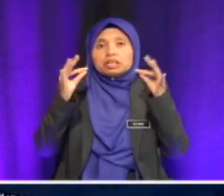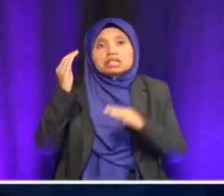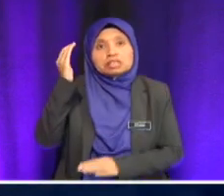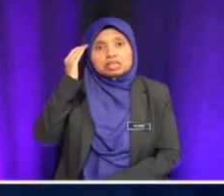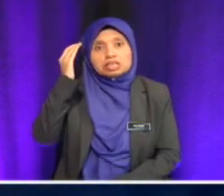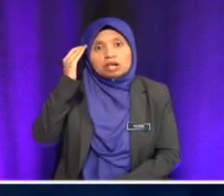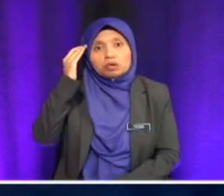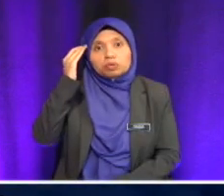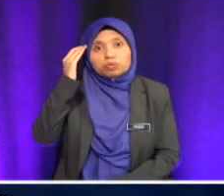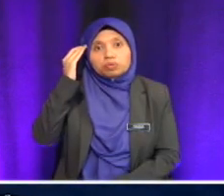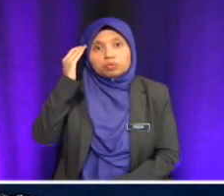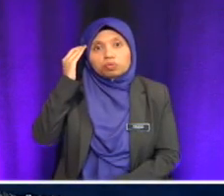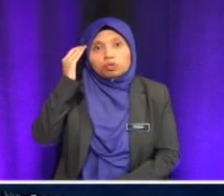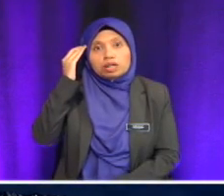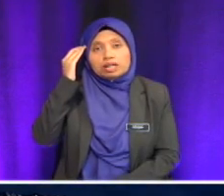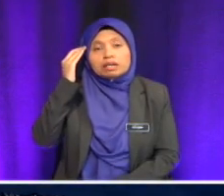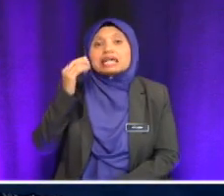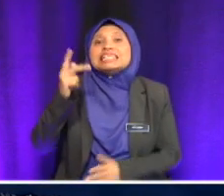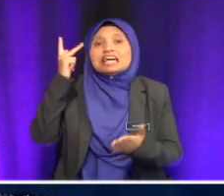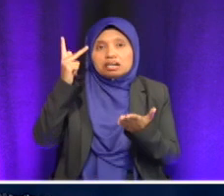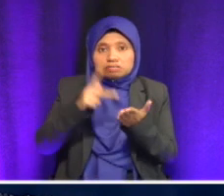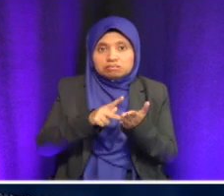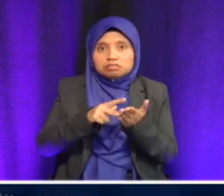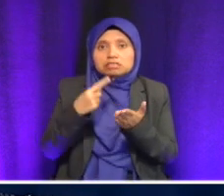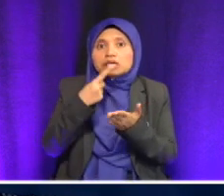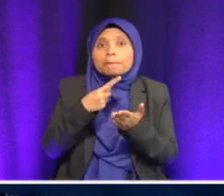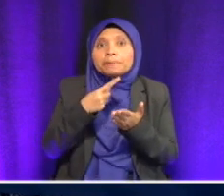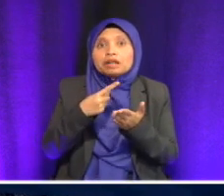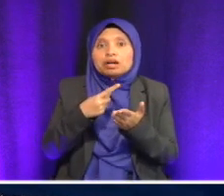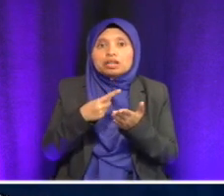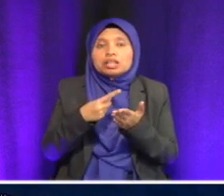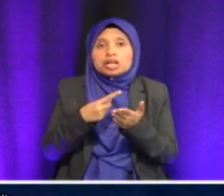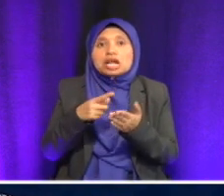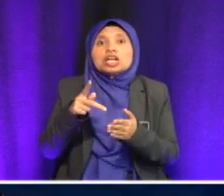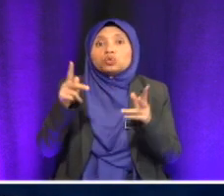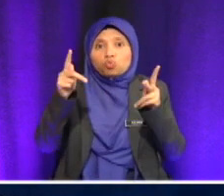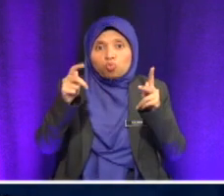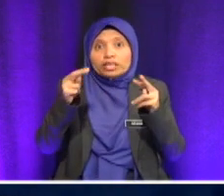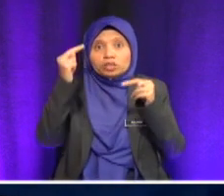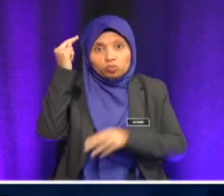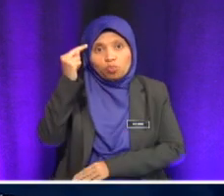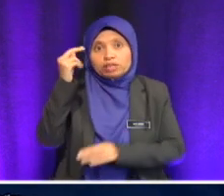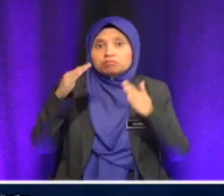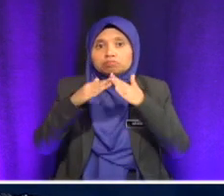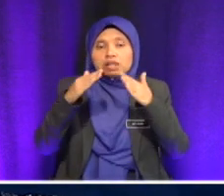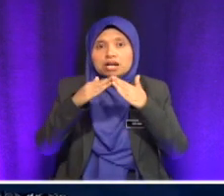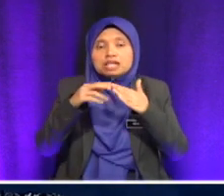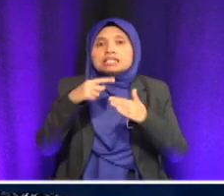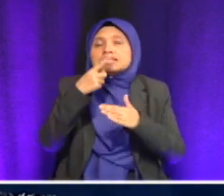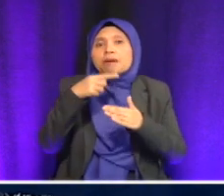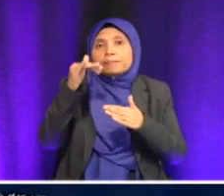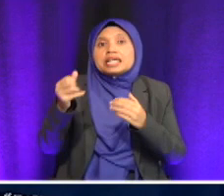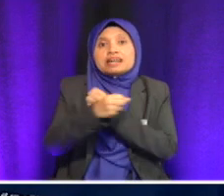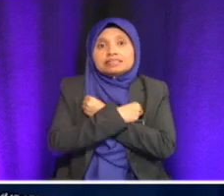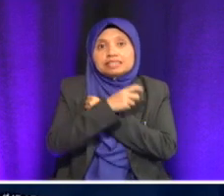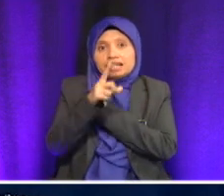the actual scent of their owner. So when the owner is not at home, they will be searching out for the owner. Wow. And when the owner is at home, they